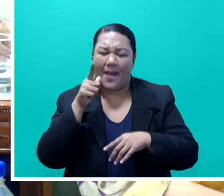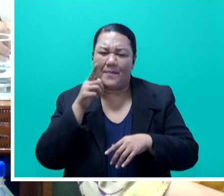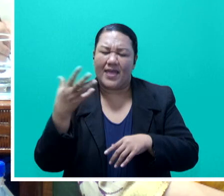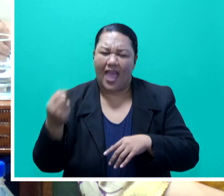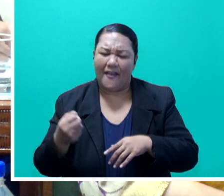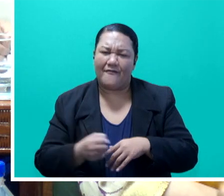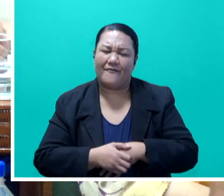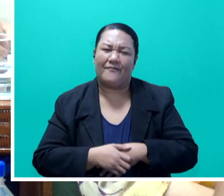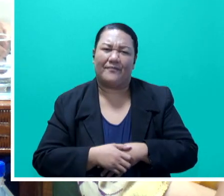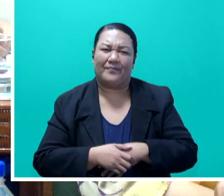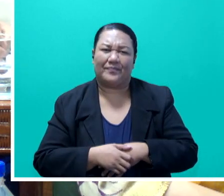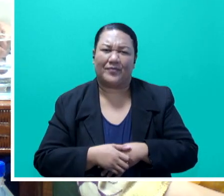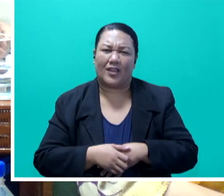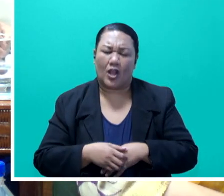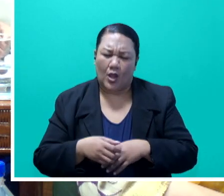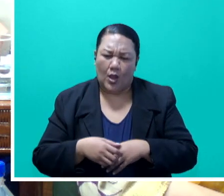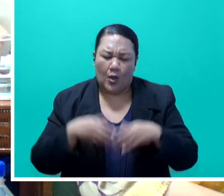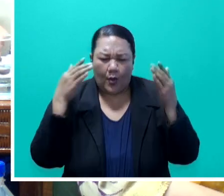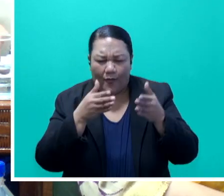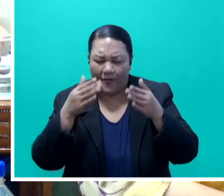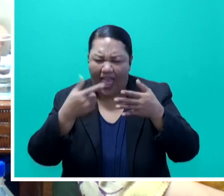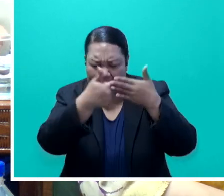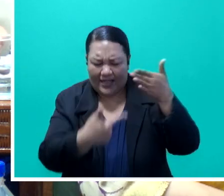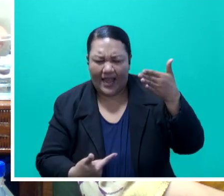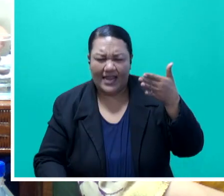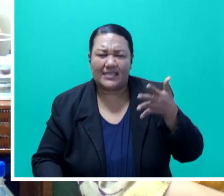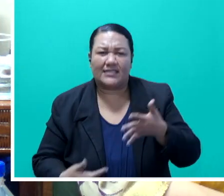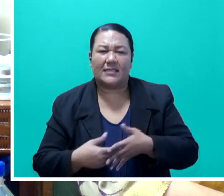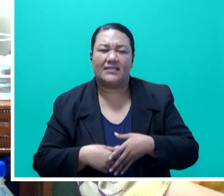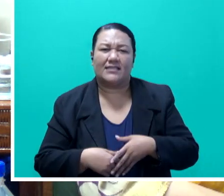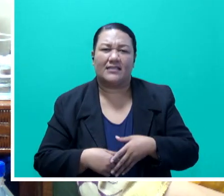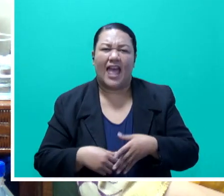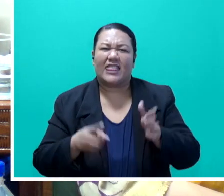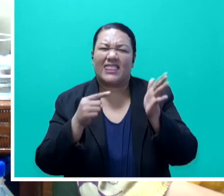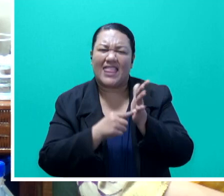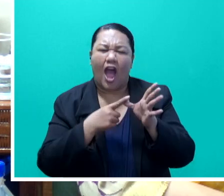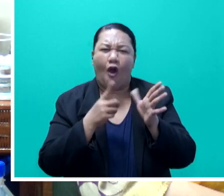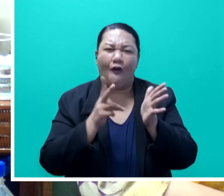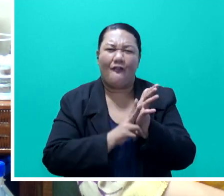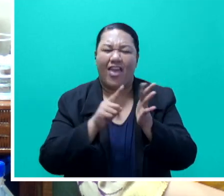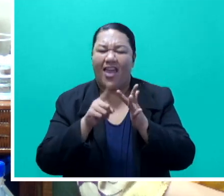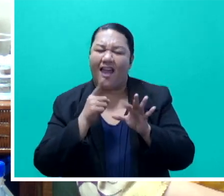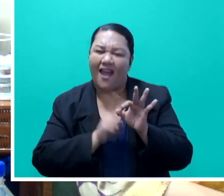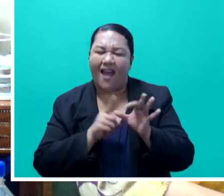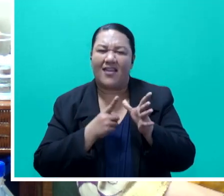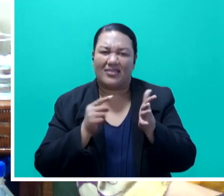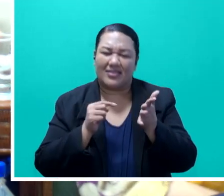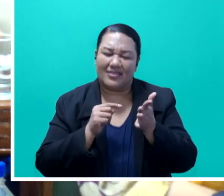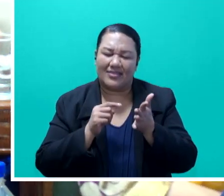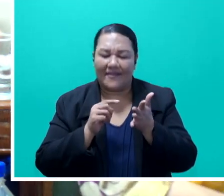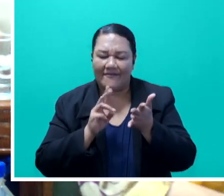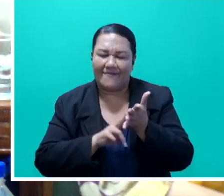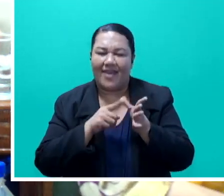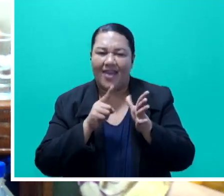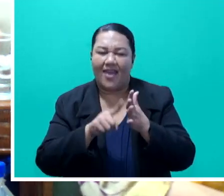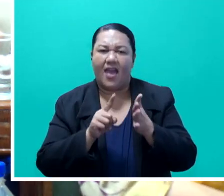Vale Wango Uaya, Tau Venga Venga, and Sasawira also. So, sir, all of